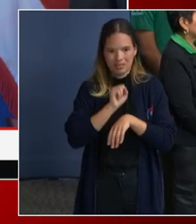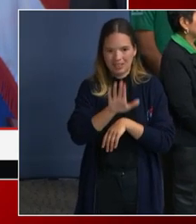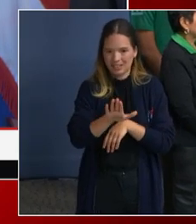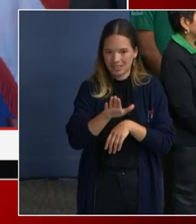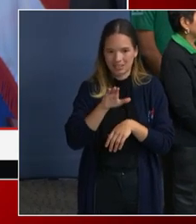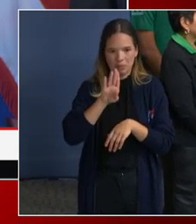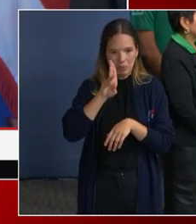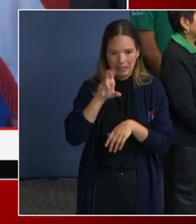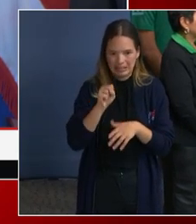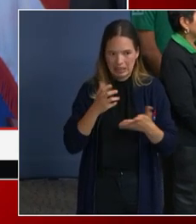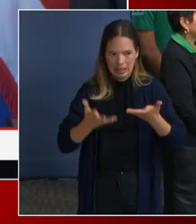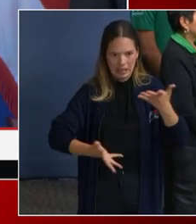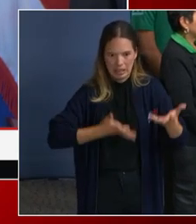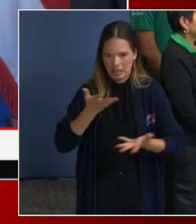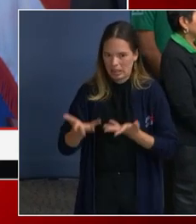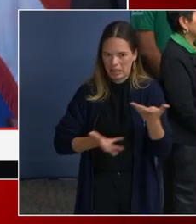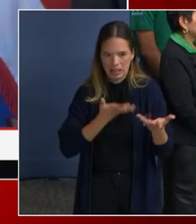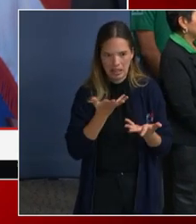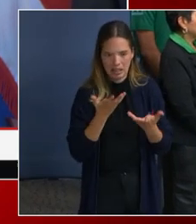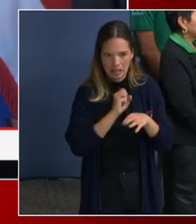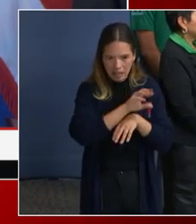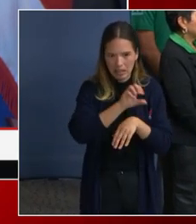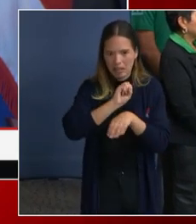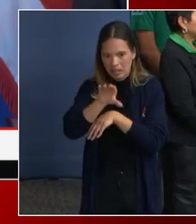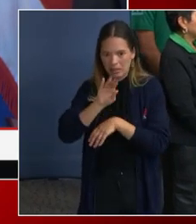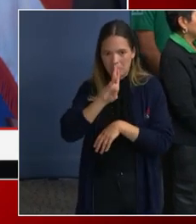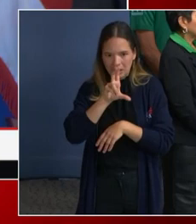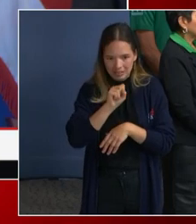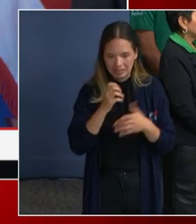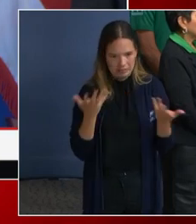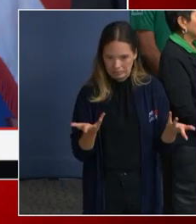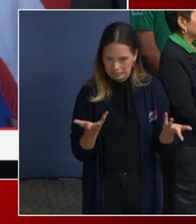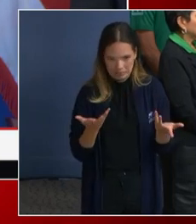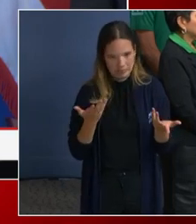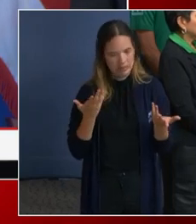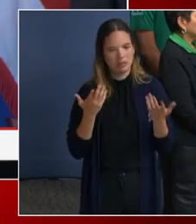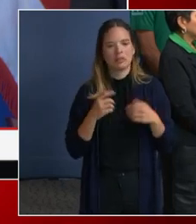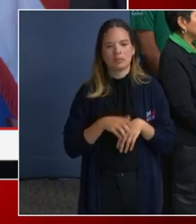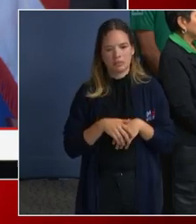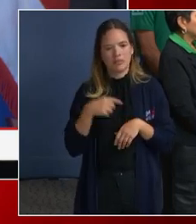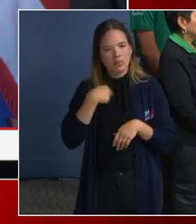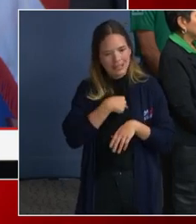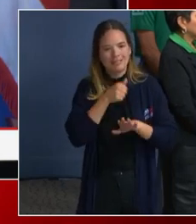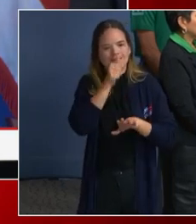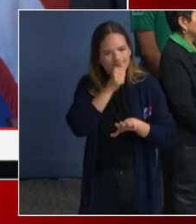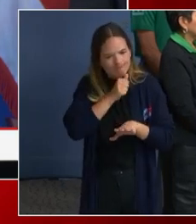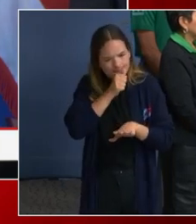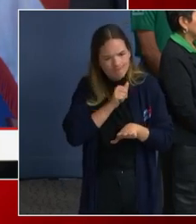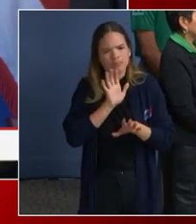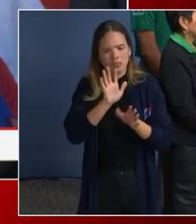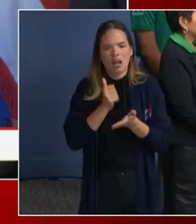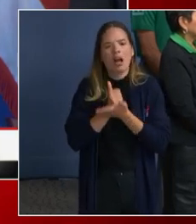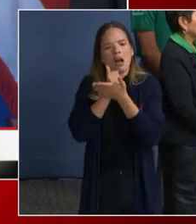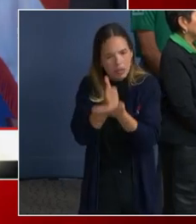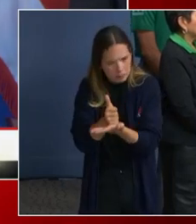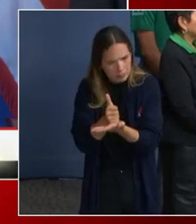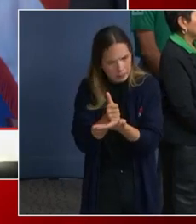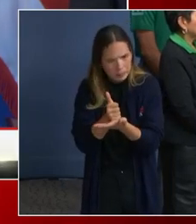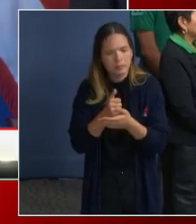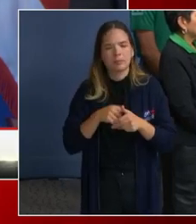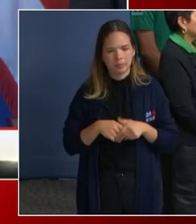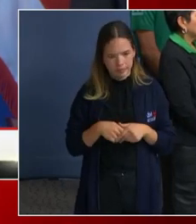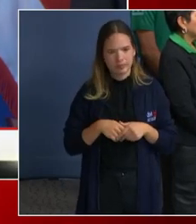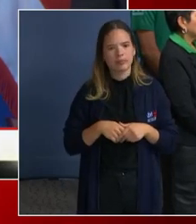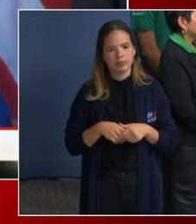We can get people off on the right foot. We can get them where they want to go. And that will ultimately help them in their immigration